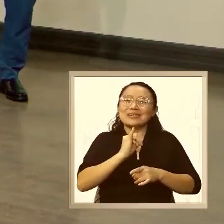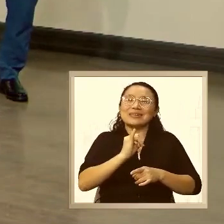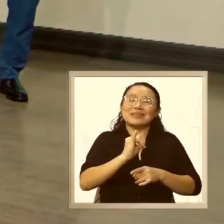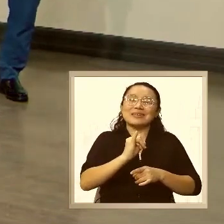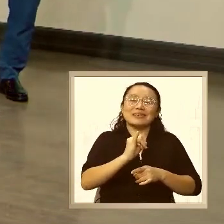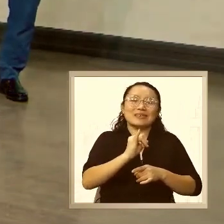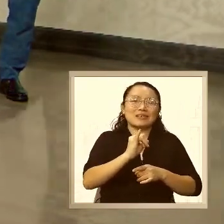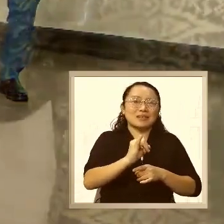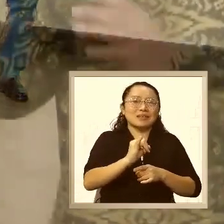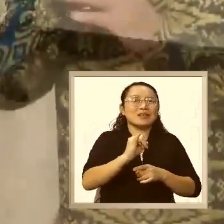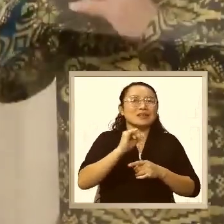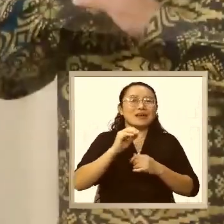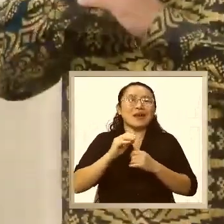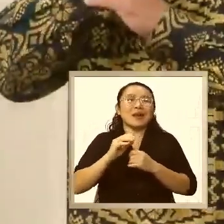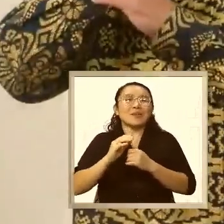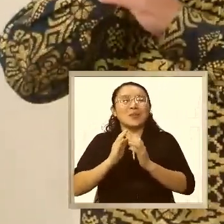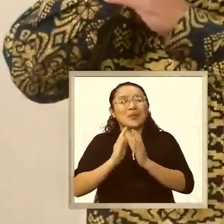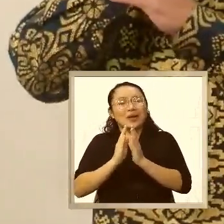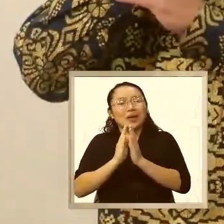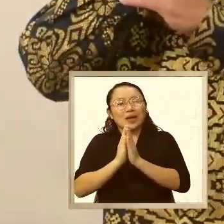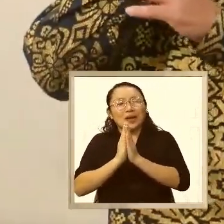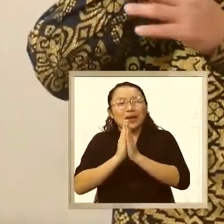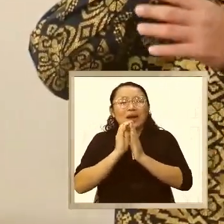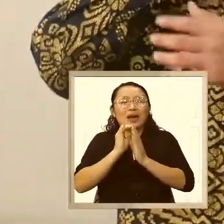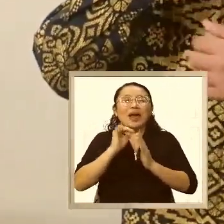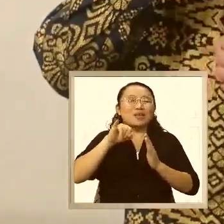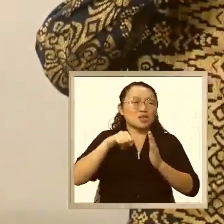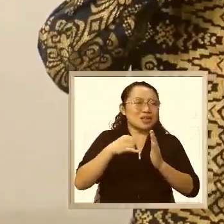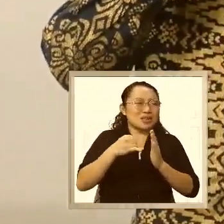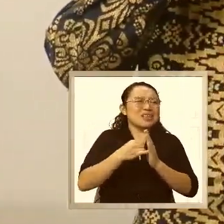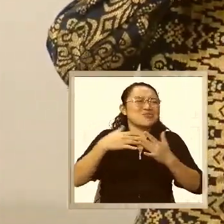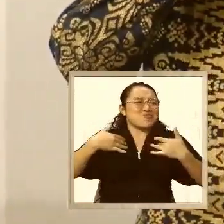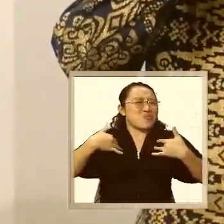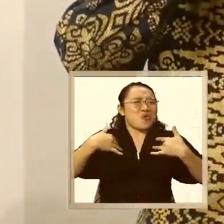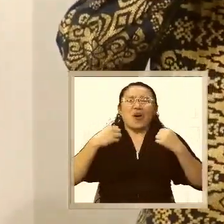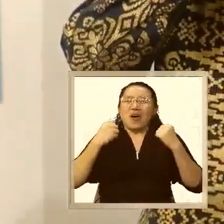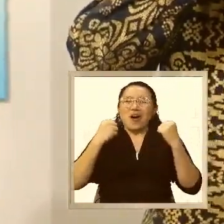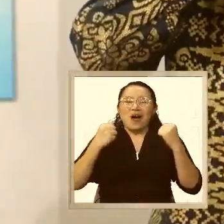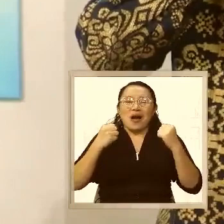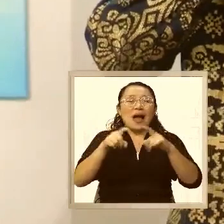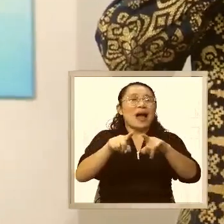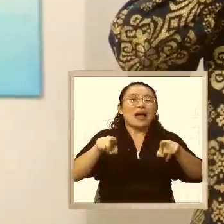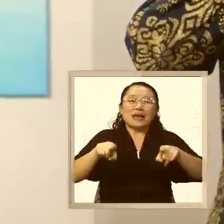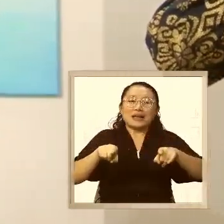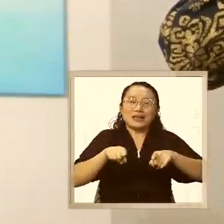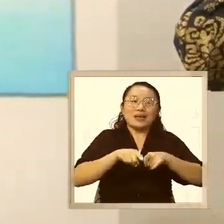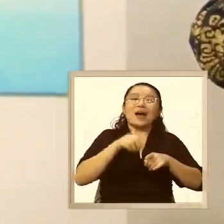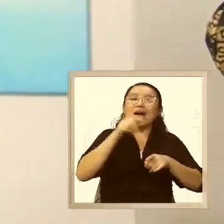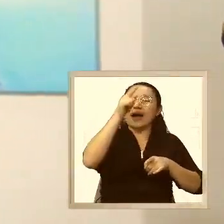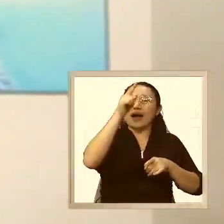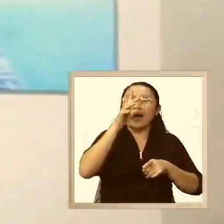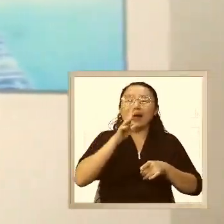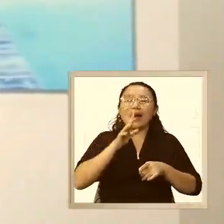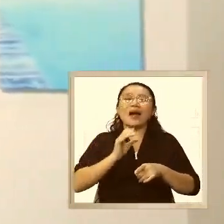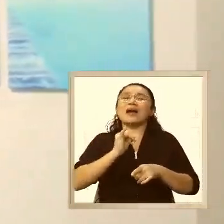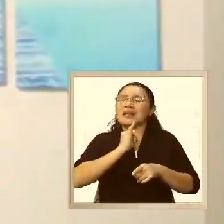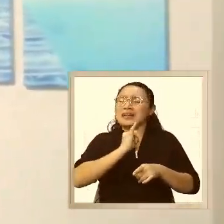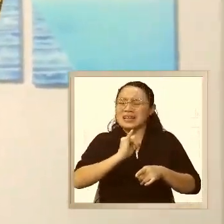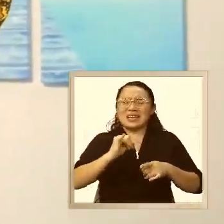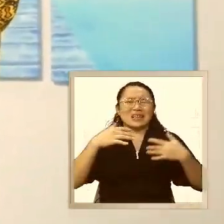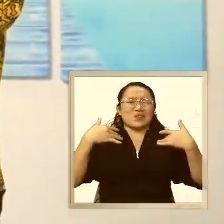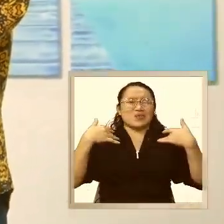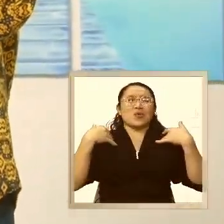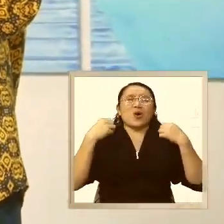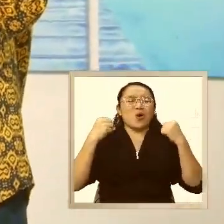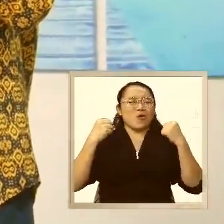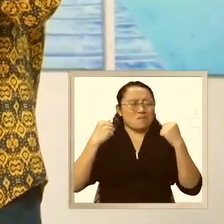God is. Prayer is just as strong as God